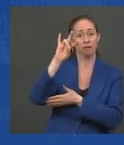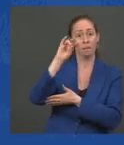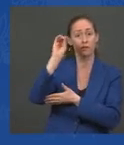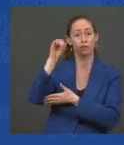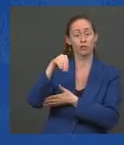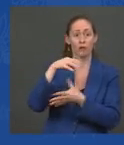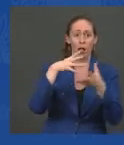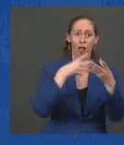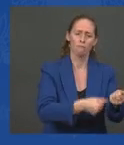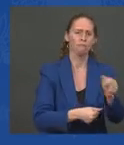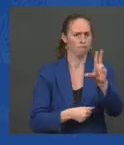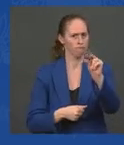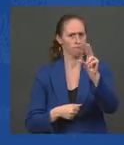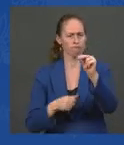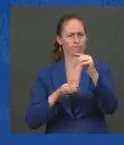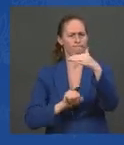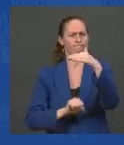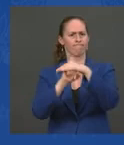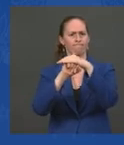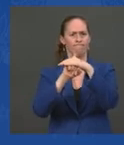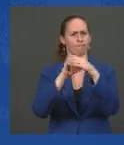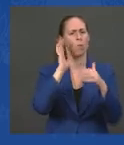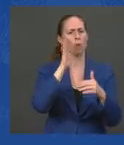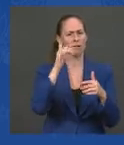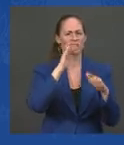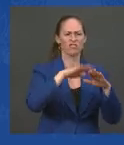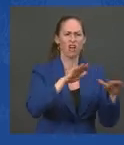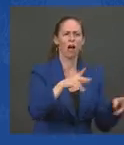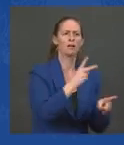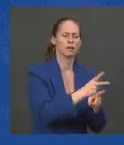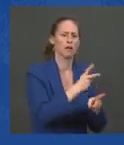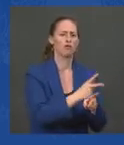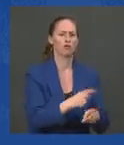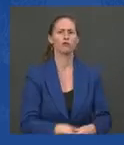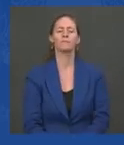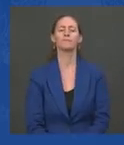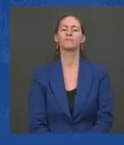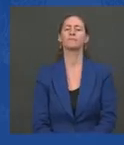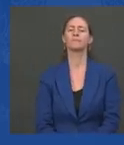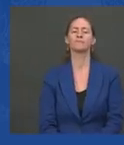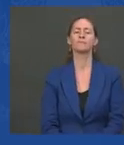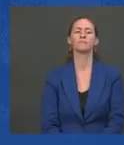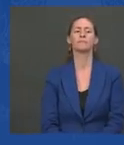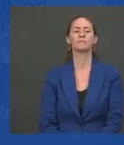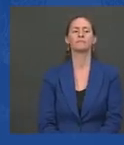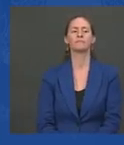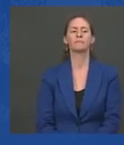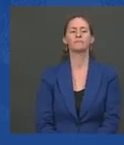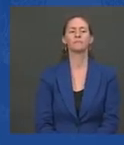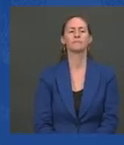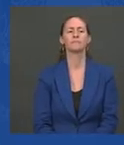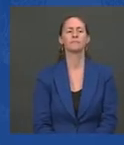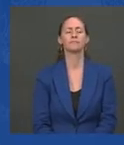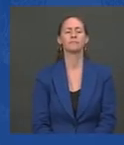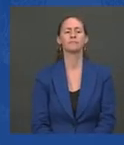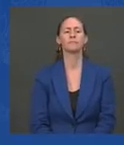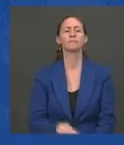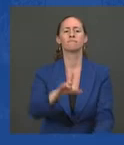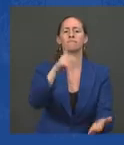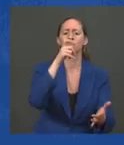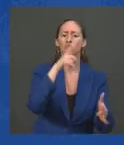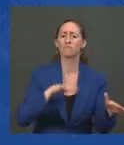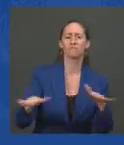under 5. We want to give raises to millions of care workers and home workers so they can increase their